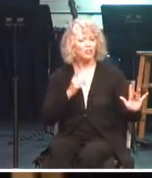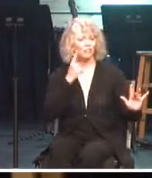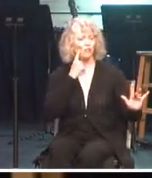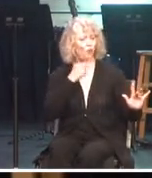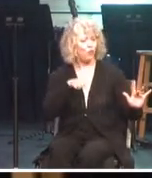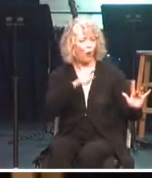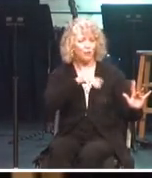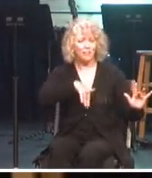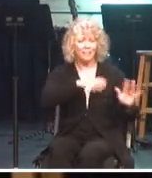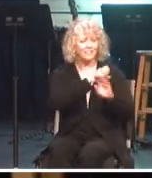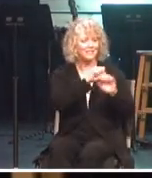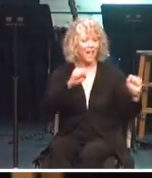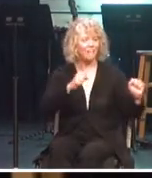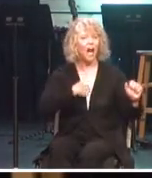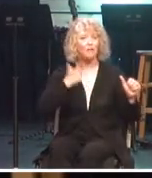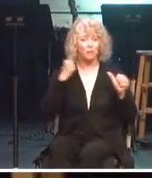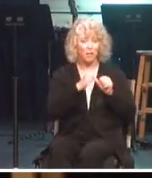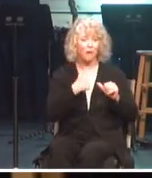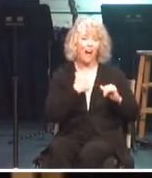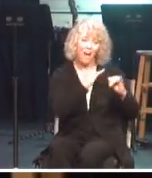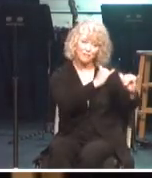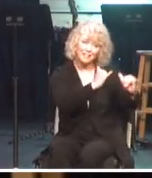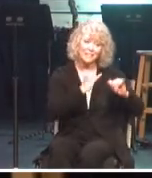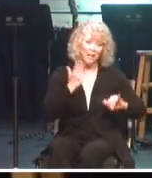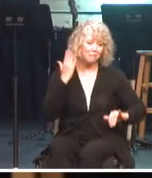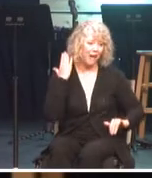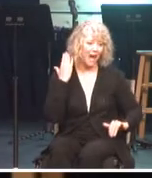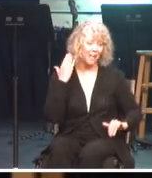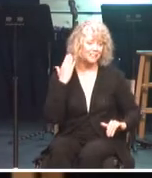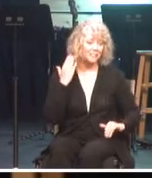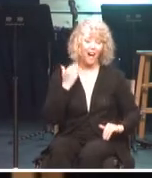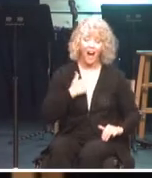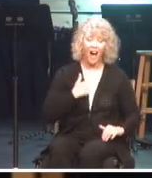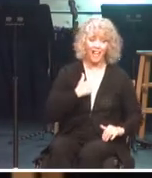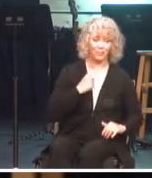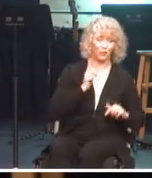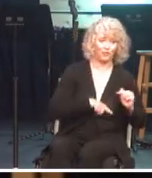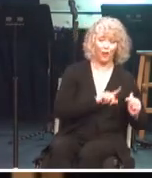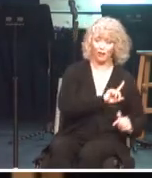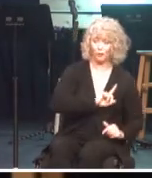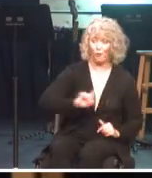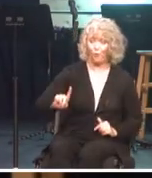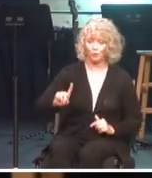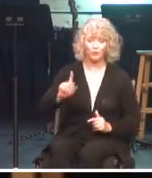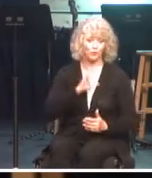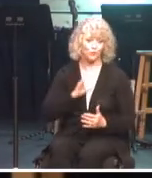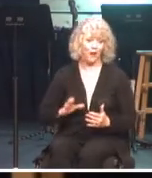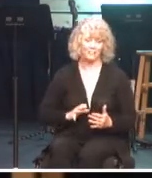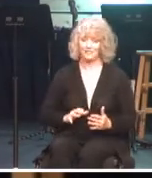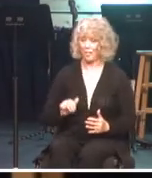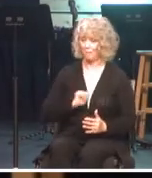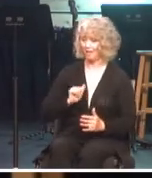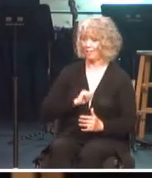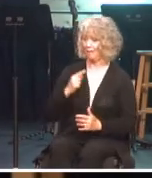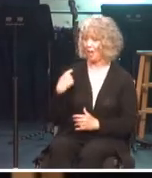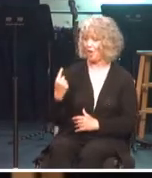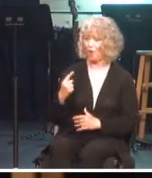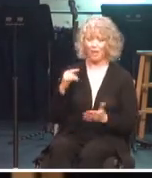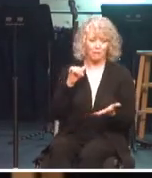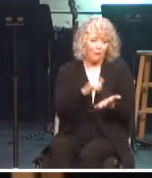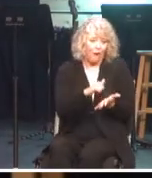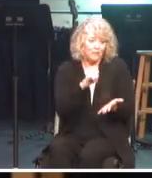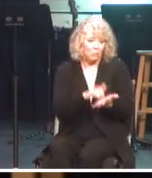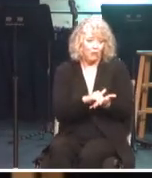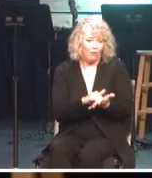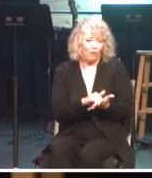remember our depraved state. No one could come. We could not come. It was impossible. Guess what? That